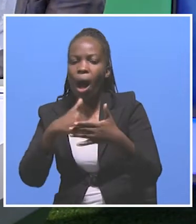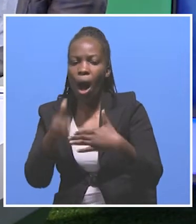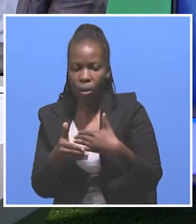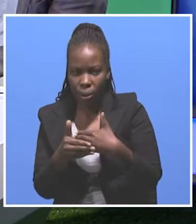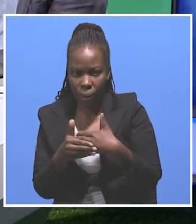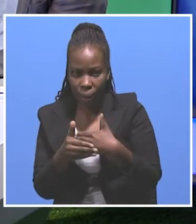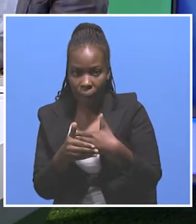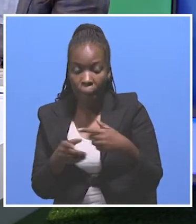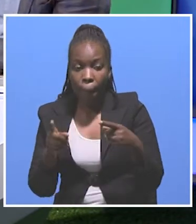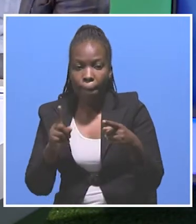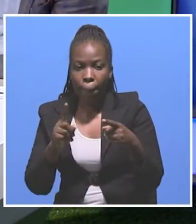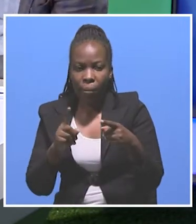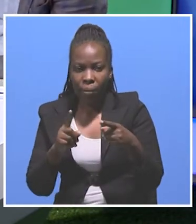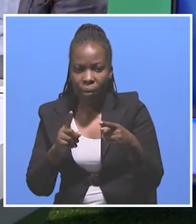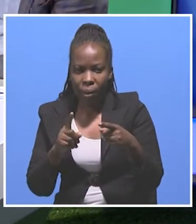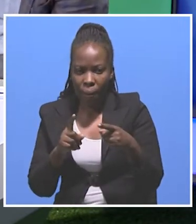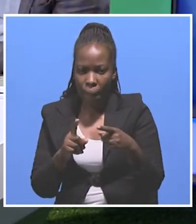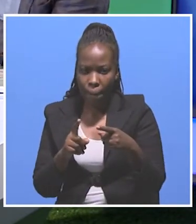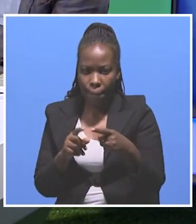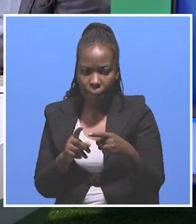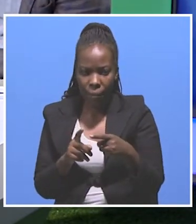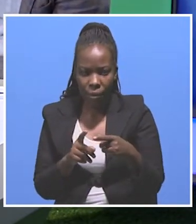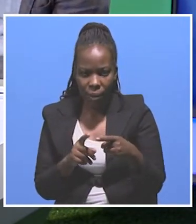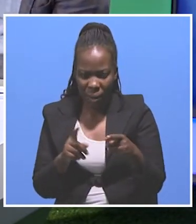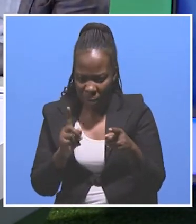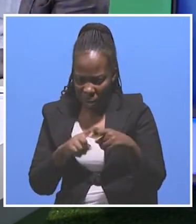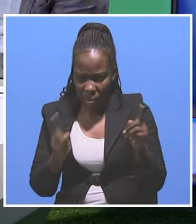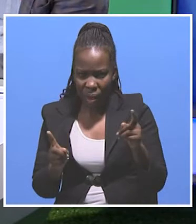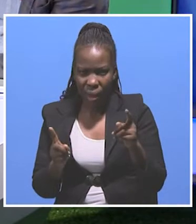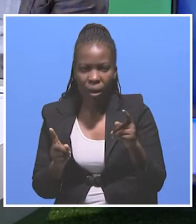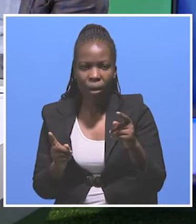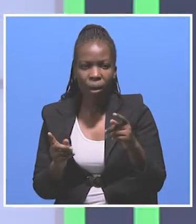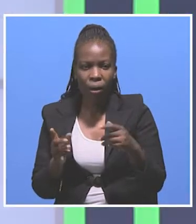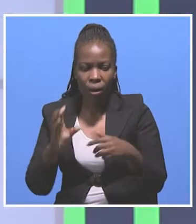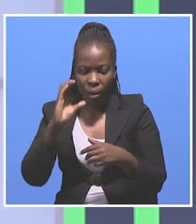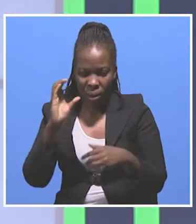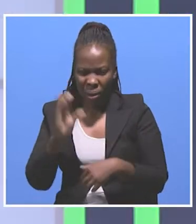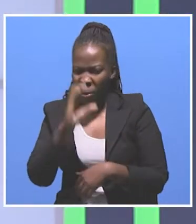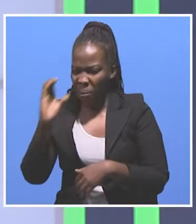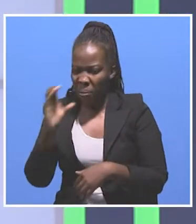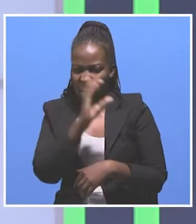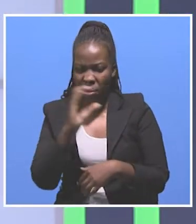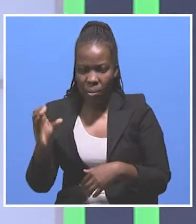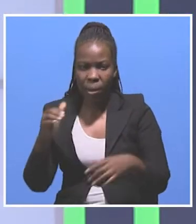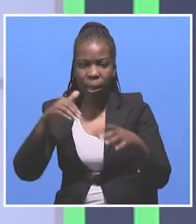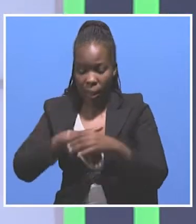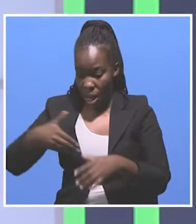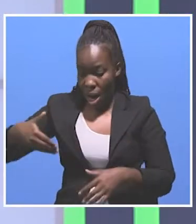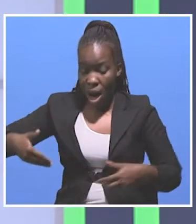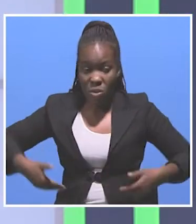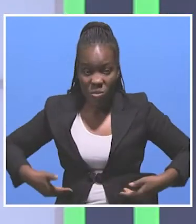very common also amongst the teenagers. And that's another thorny